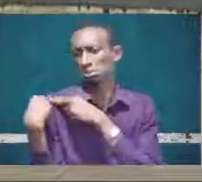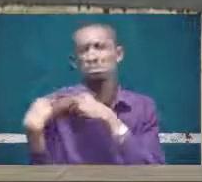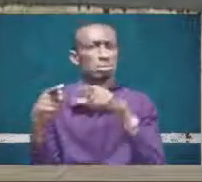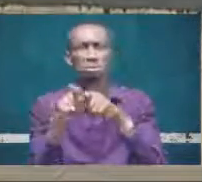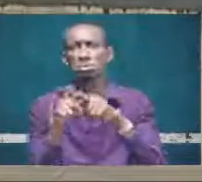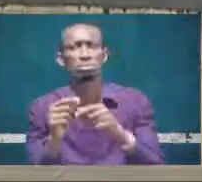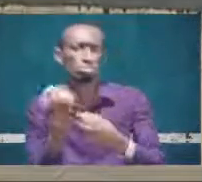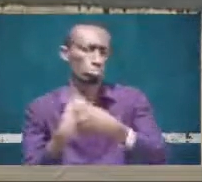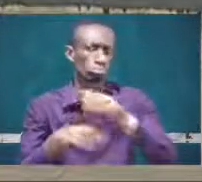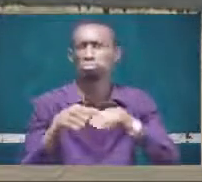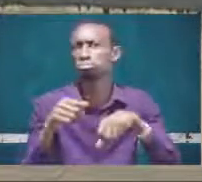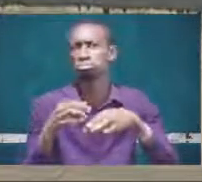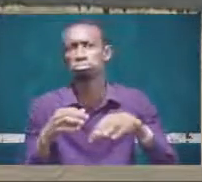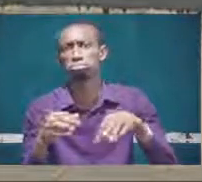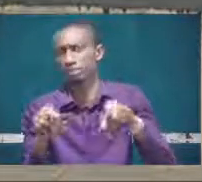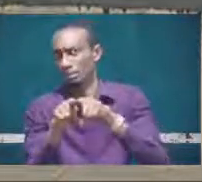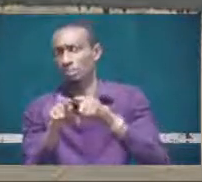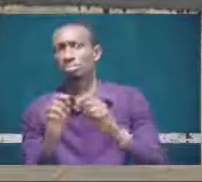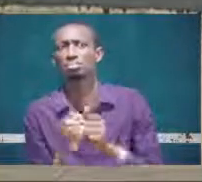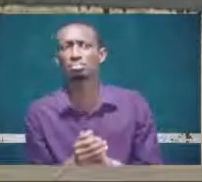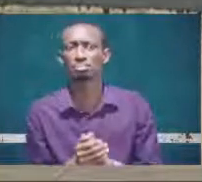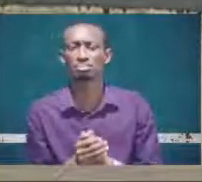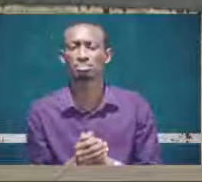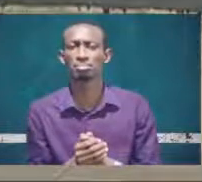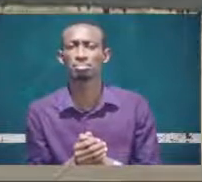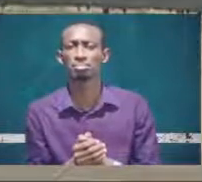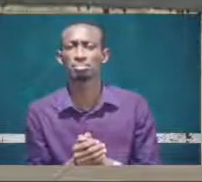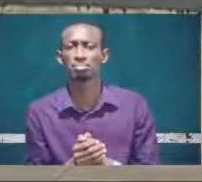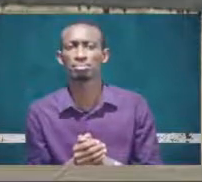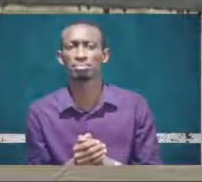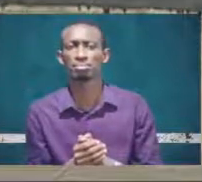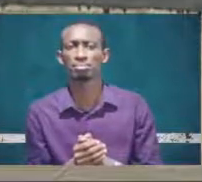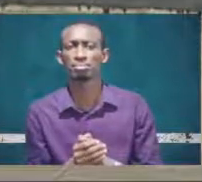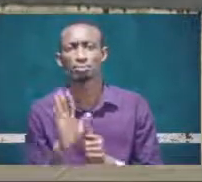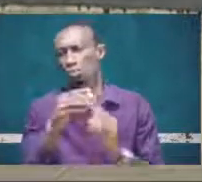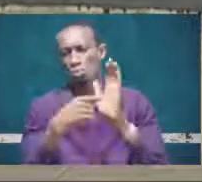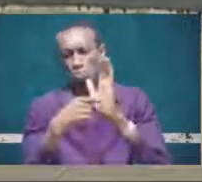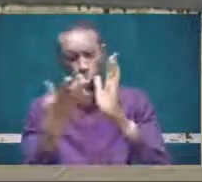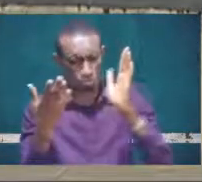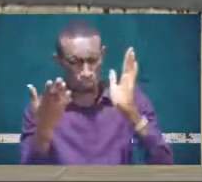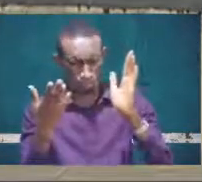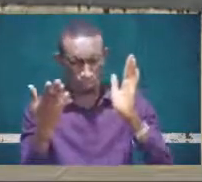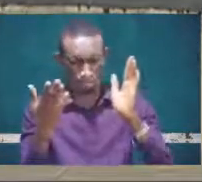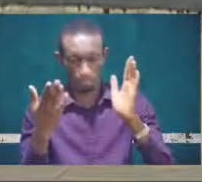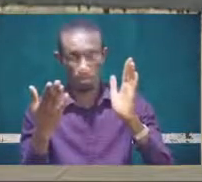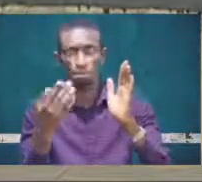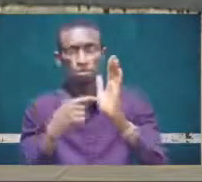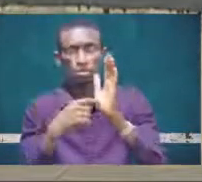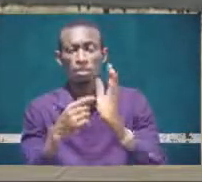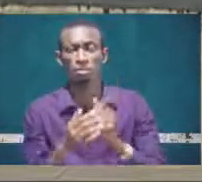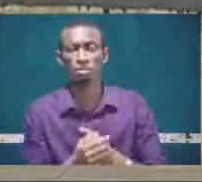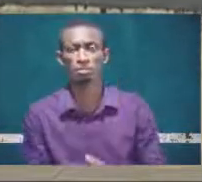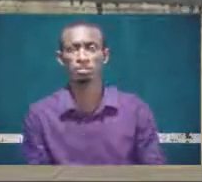close substitutes. That are close substitutes. Now, you can take an example now. What are the examples